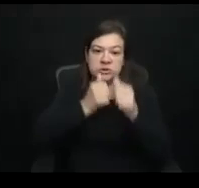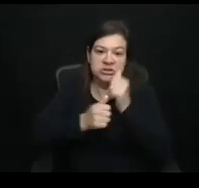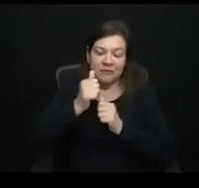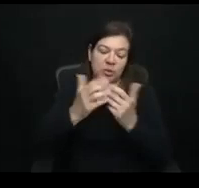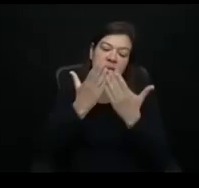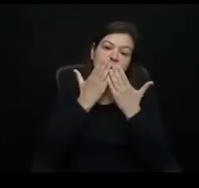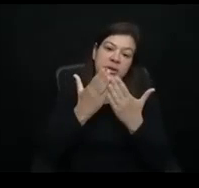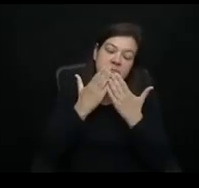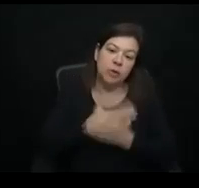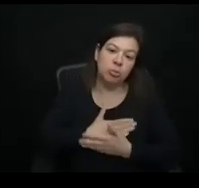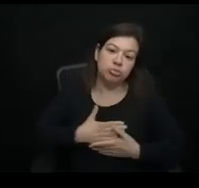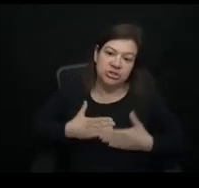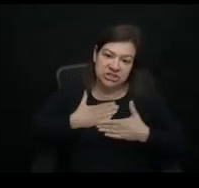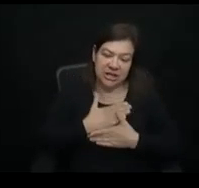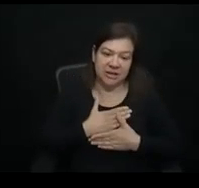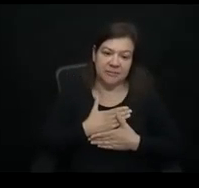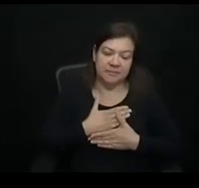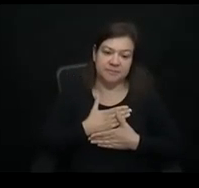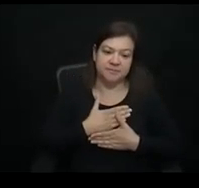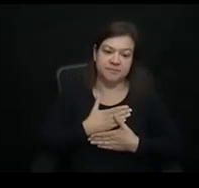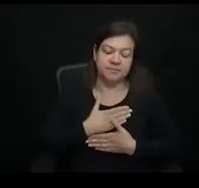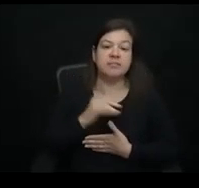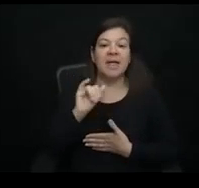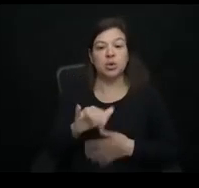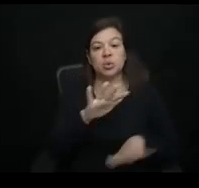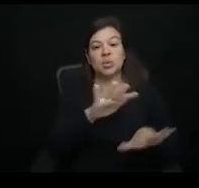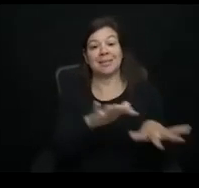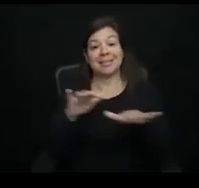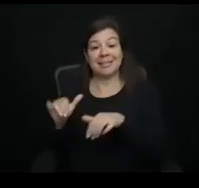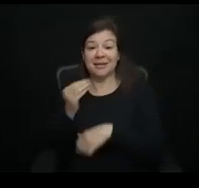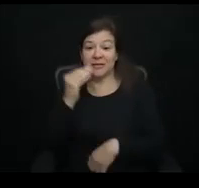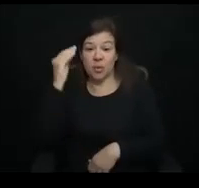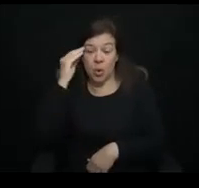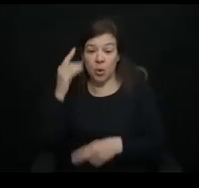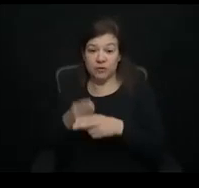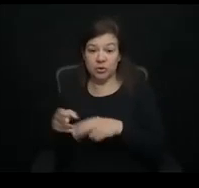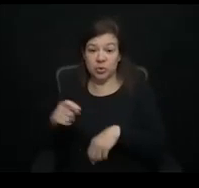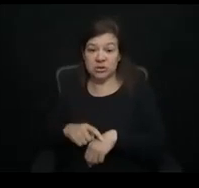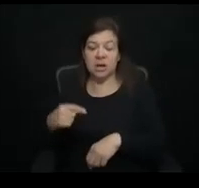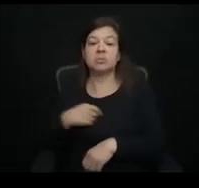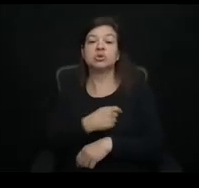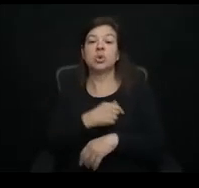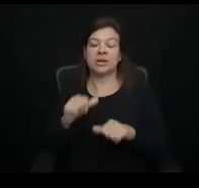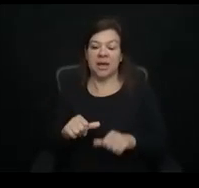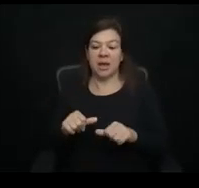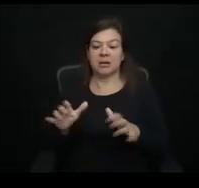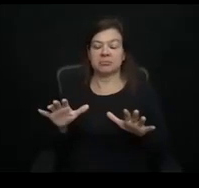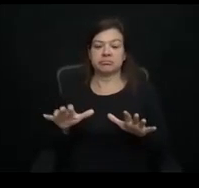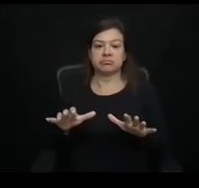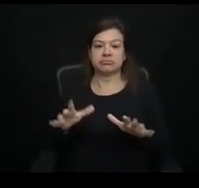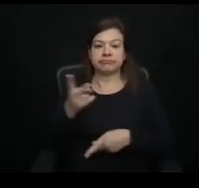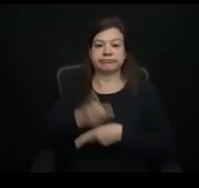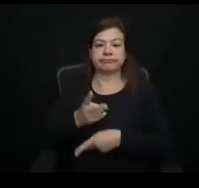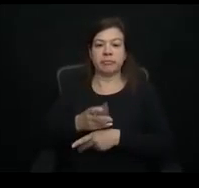the fact that you're willing to step away from your homes for a time to allow us to do our job. It helps